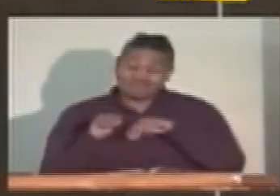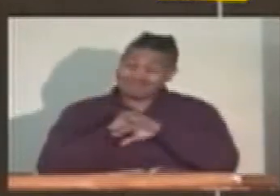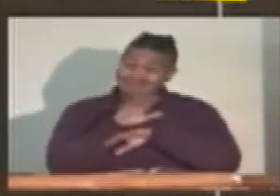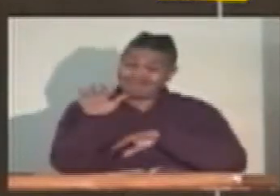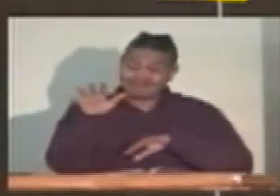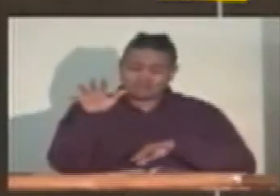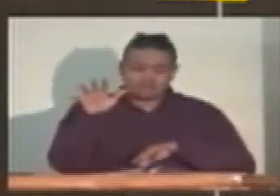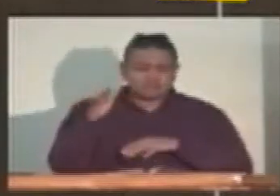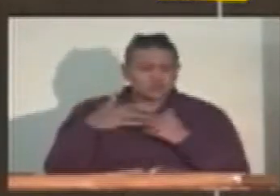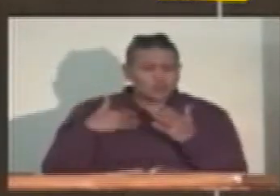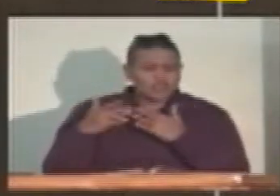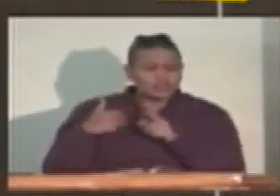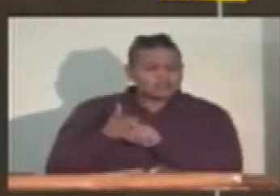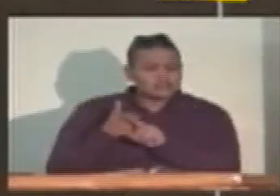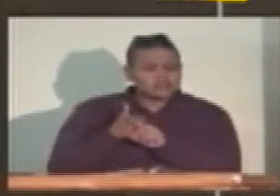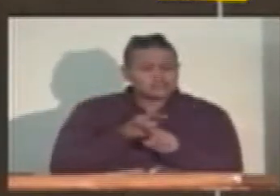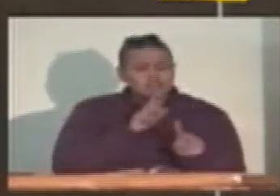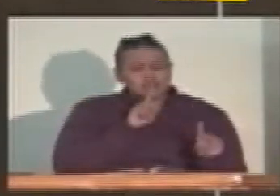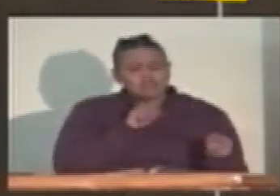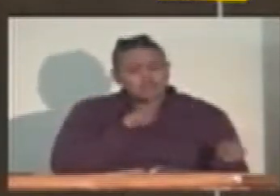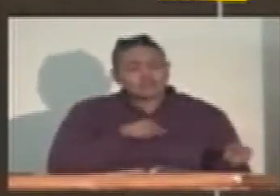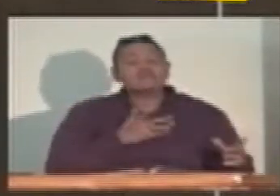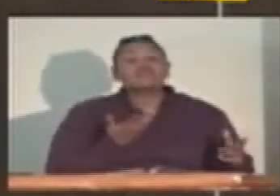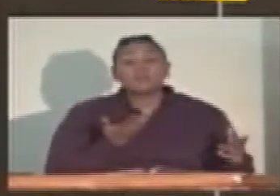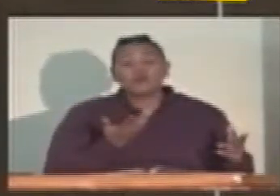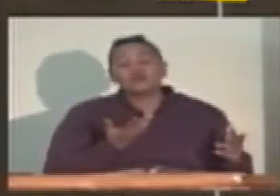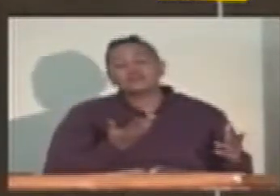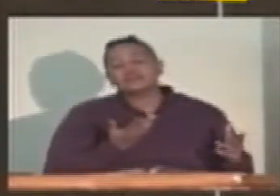he should advise whether